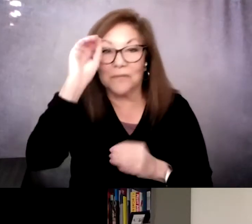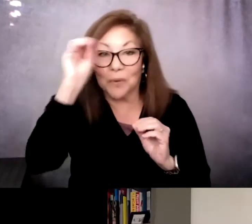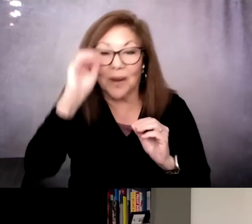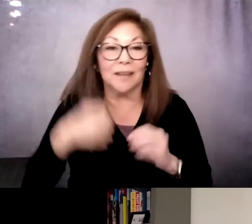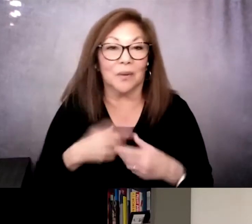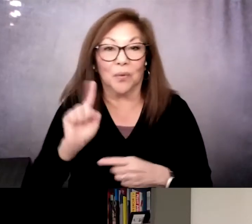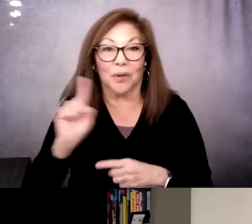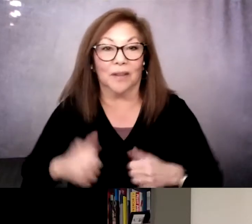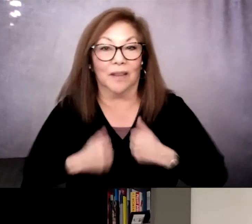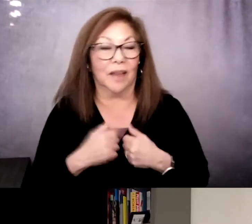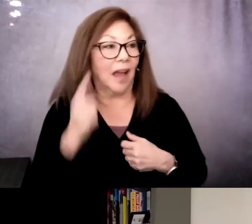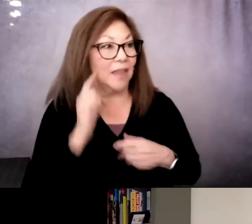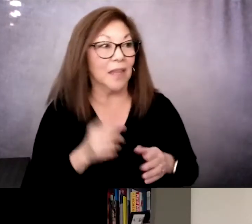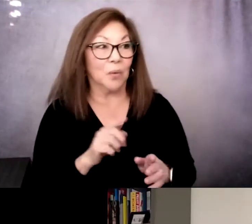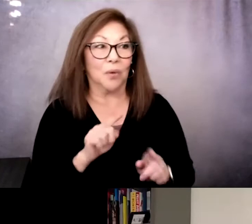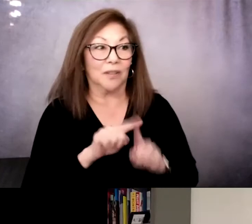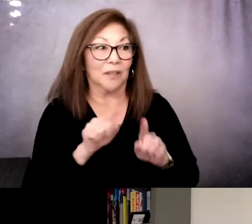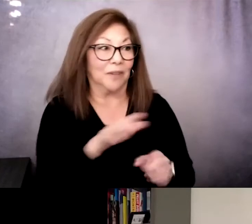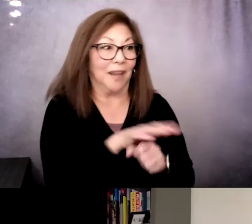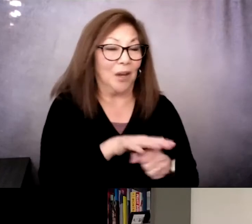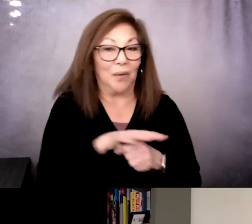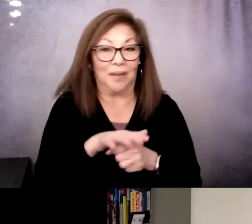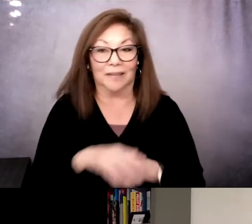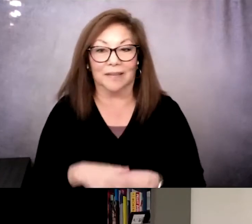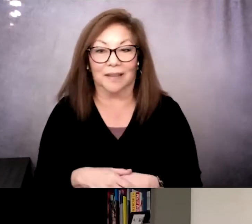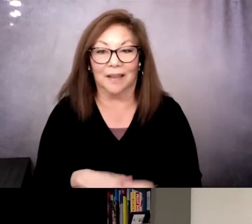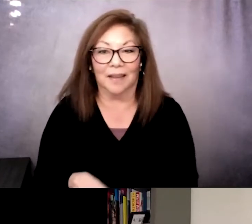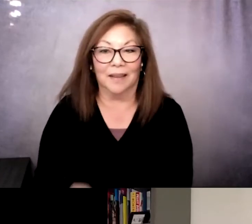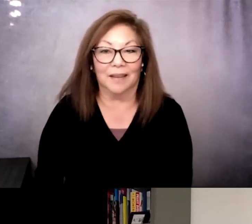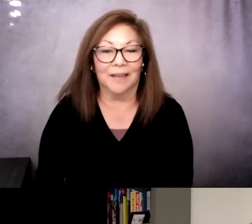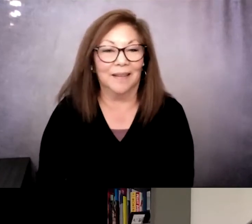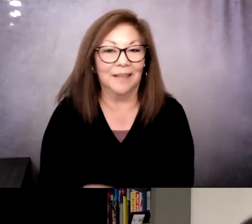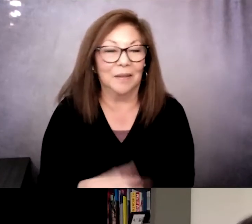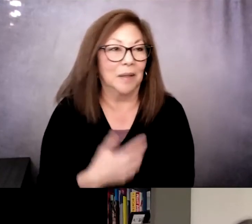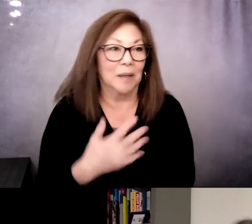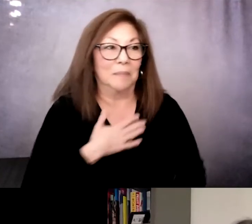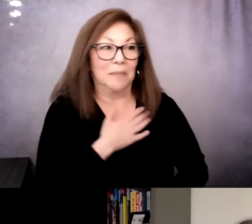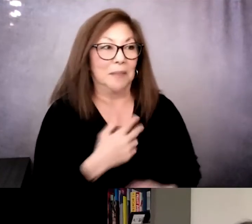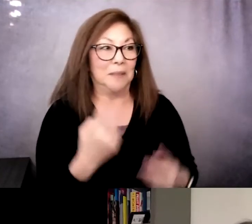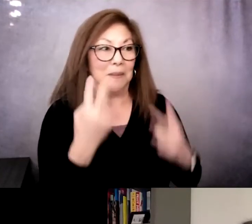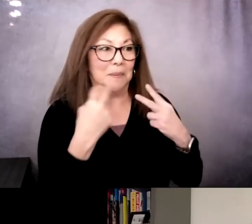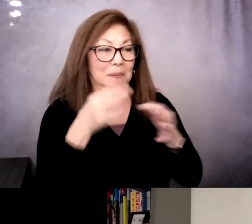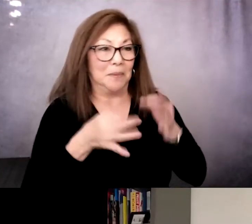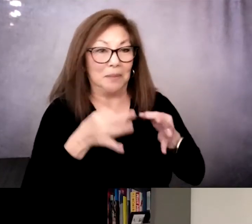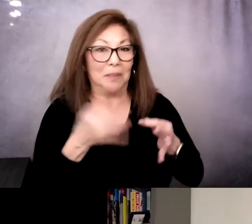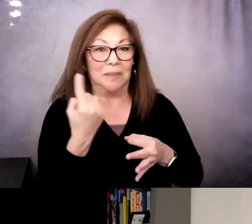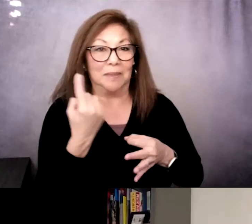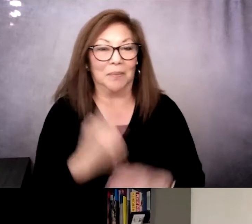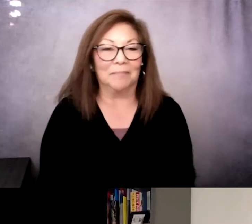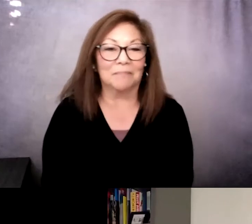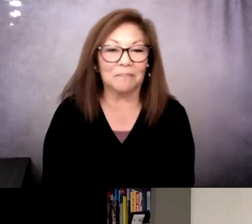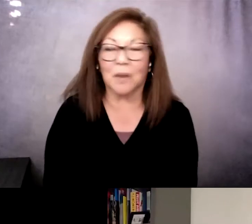we're in different neighborhoods. I'm in Williamsburg. Please Oh. don't judge me, anyone.